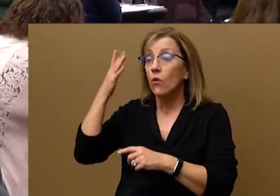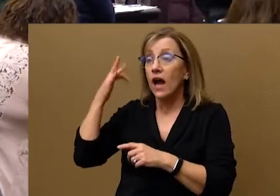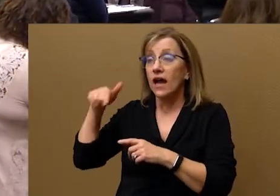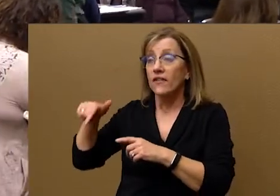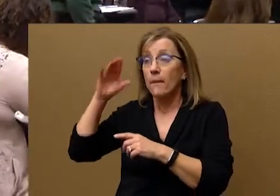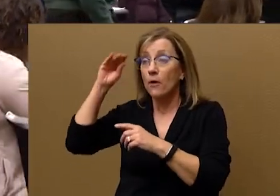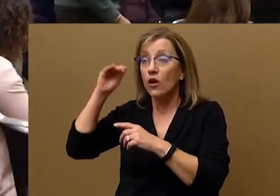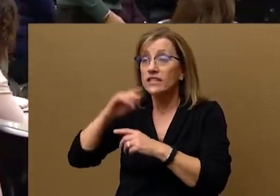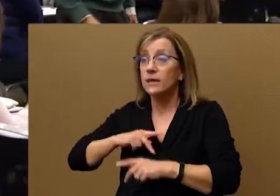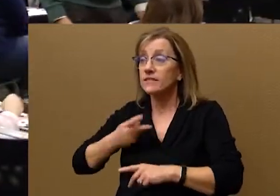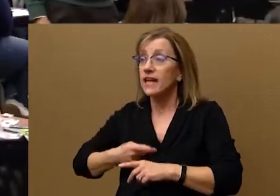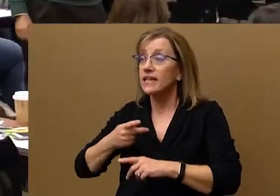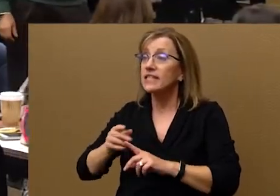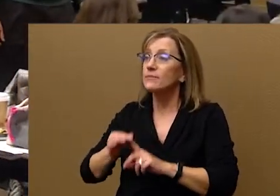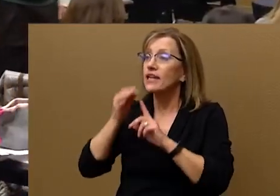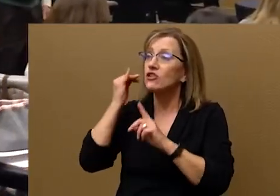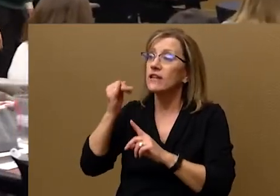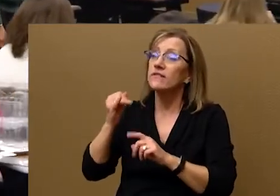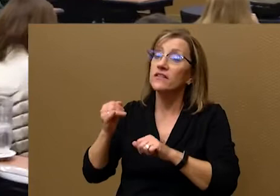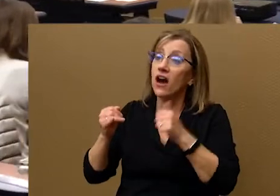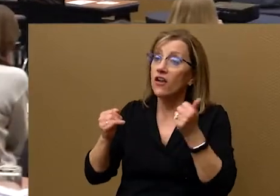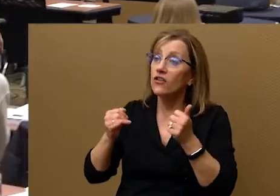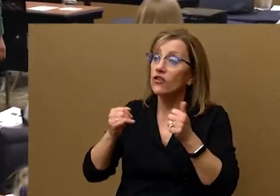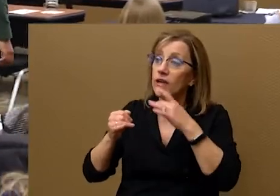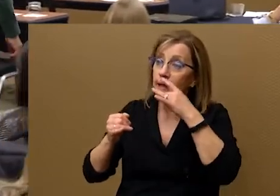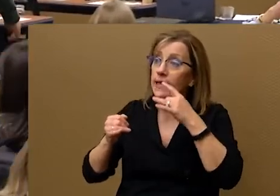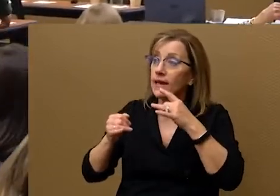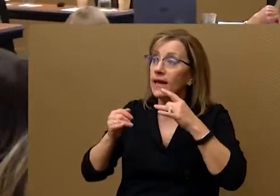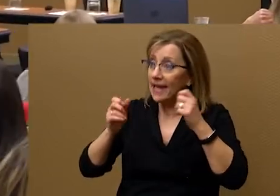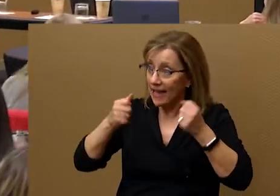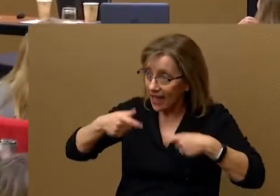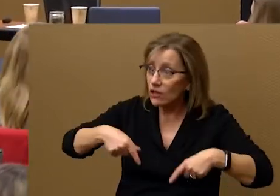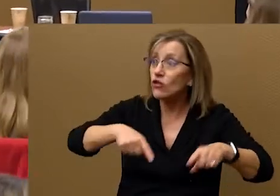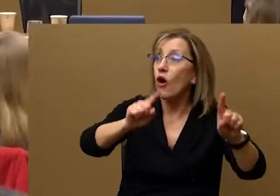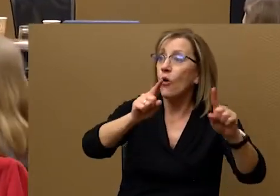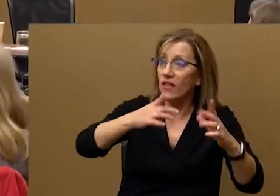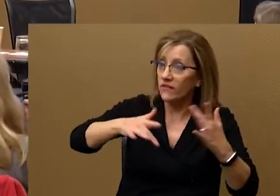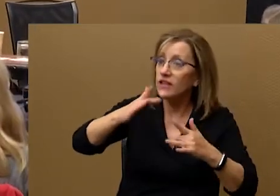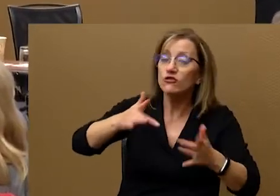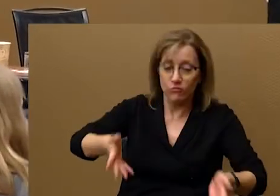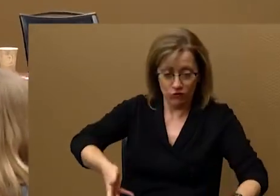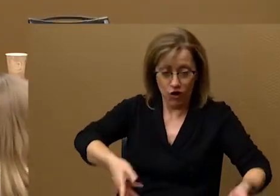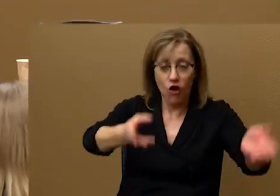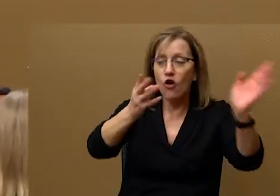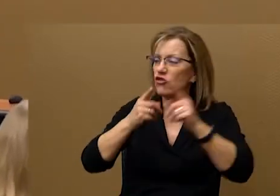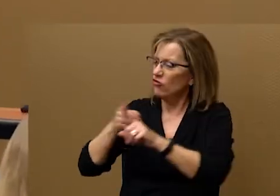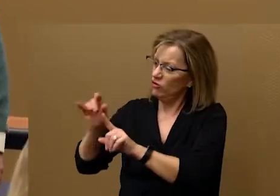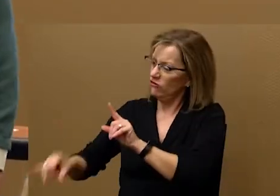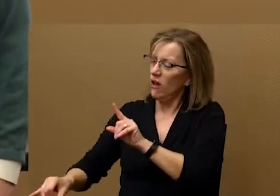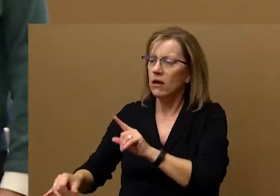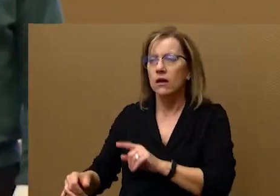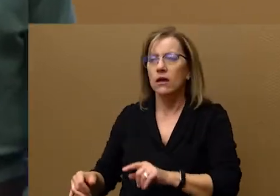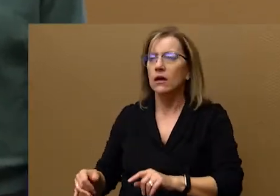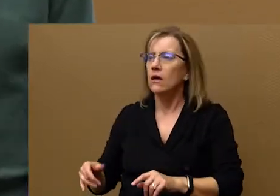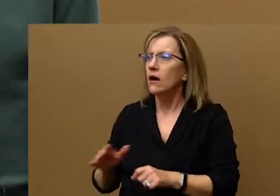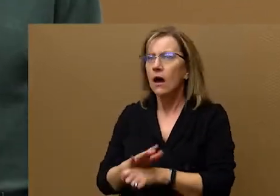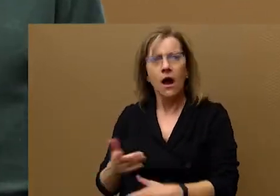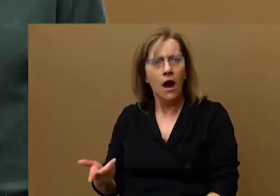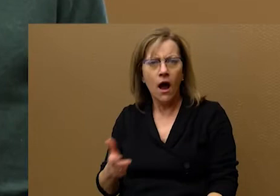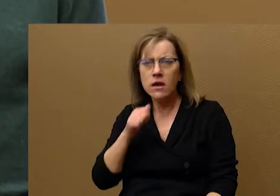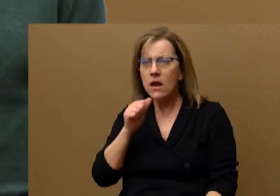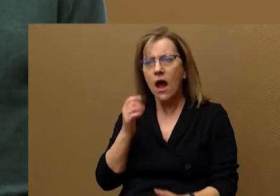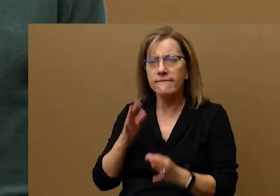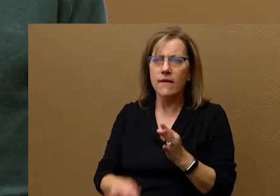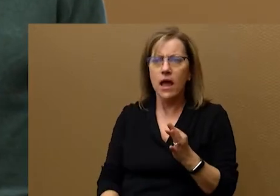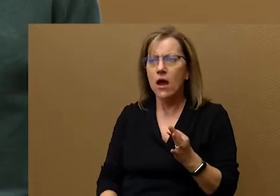I can understand why he would be really upset, especially if the other child got to go on the field trip. Yeah, so there's